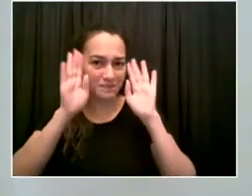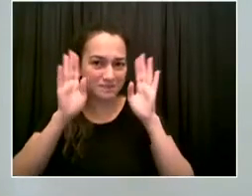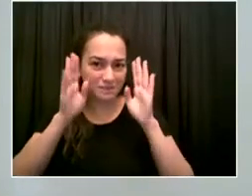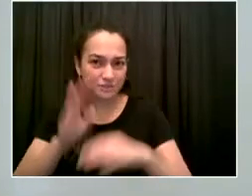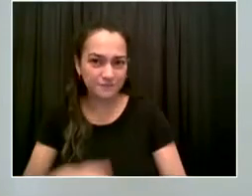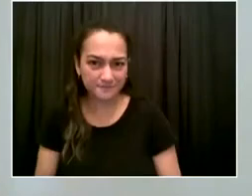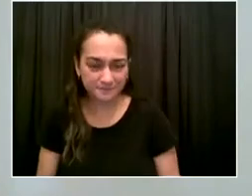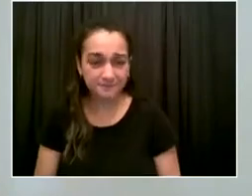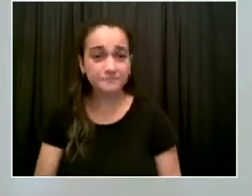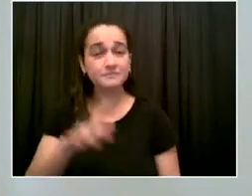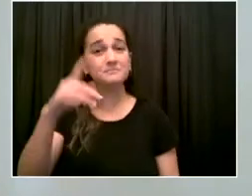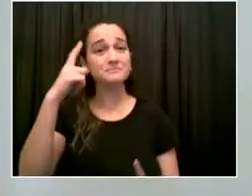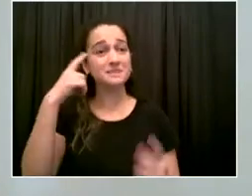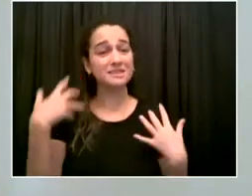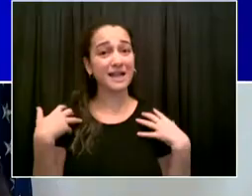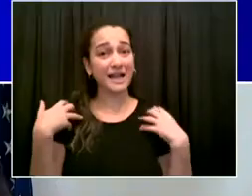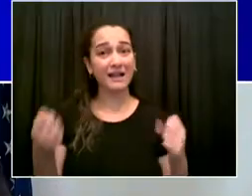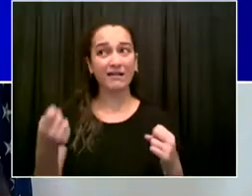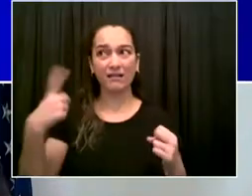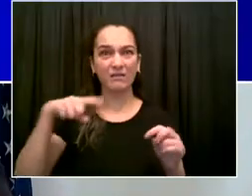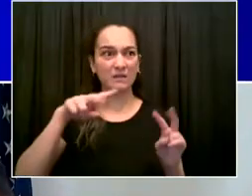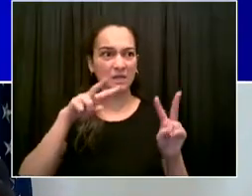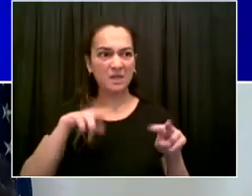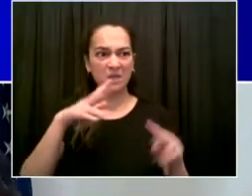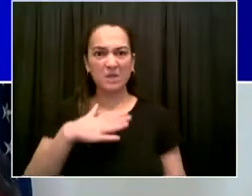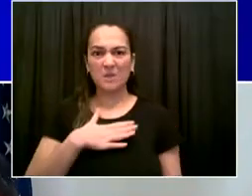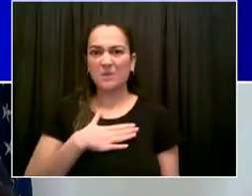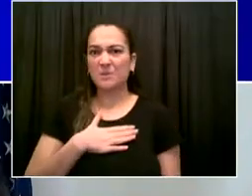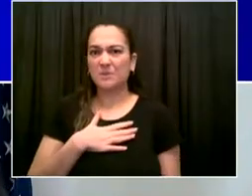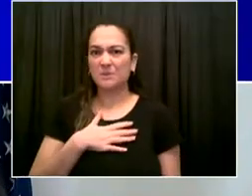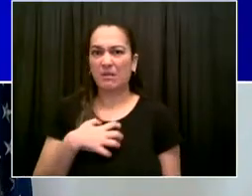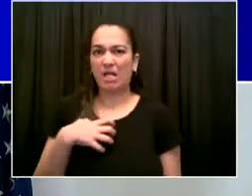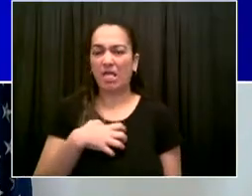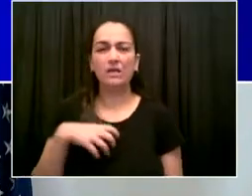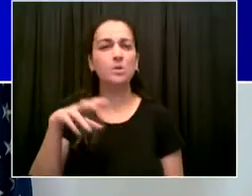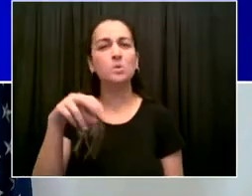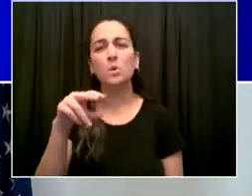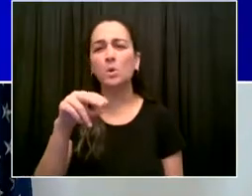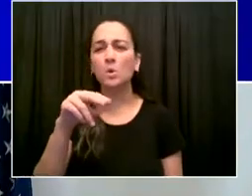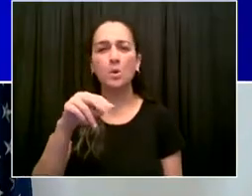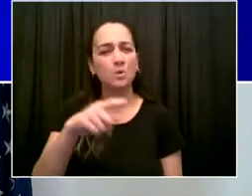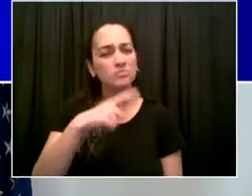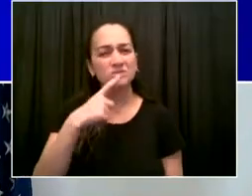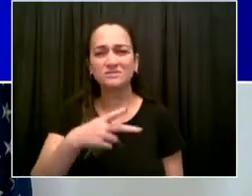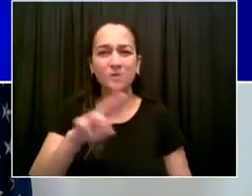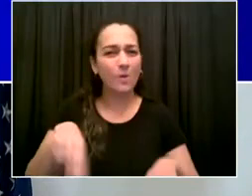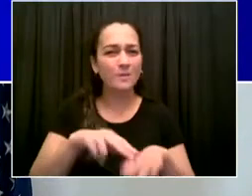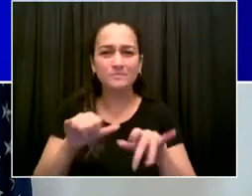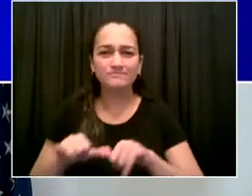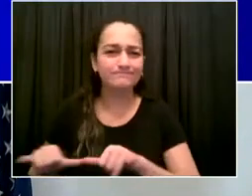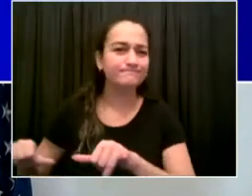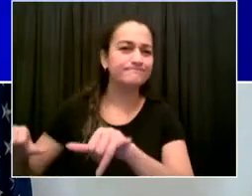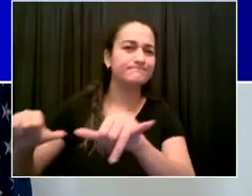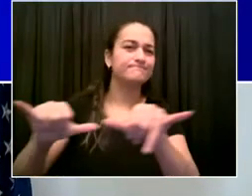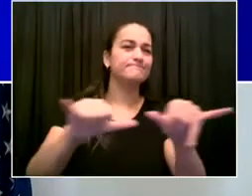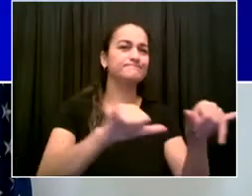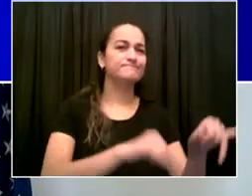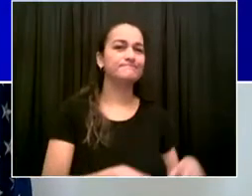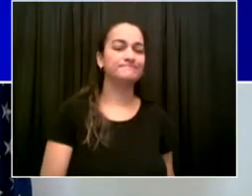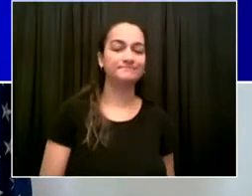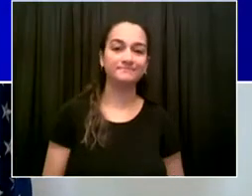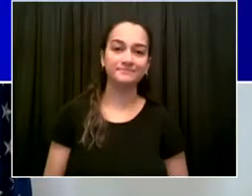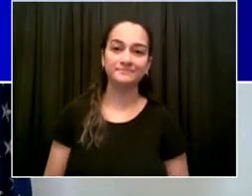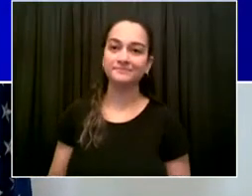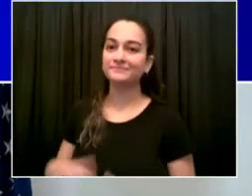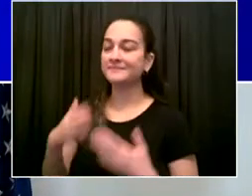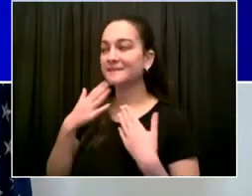the help that they need. Thank you so much, Councilmember. Again, thank you for everything you've done for this city before you ran for office and what you're doing now.